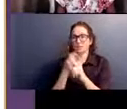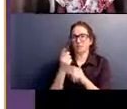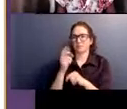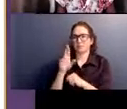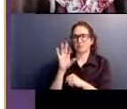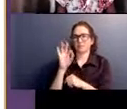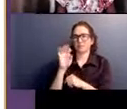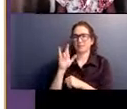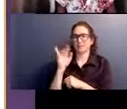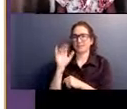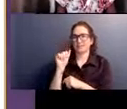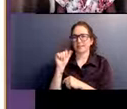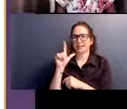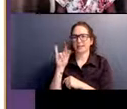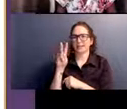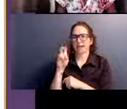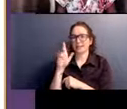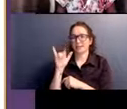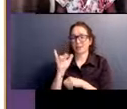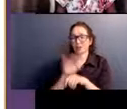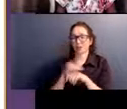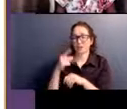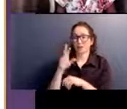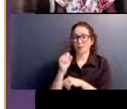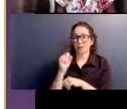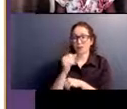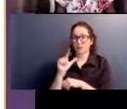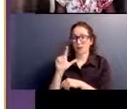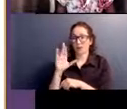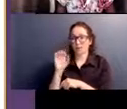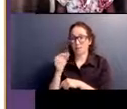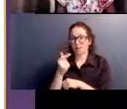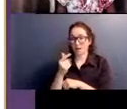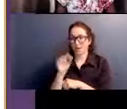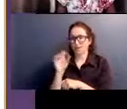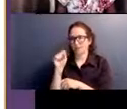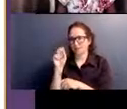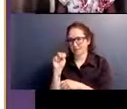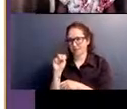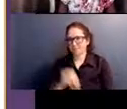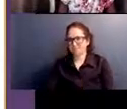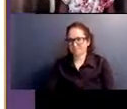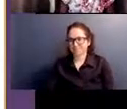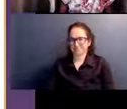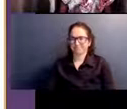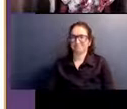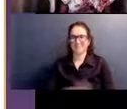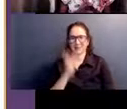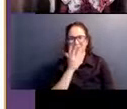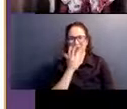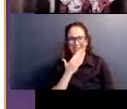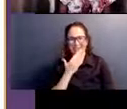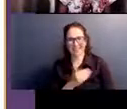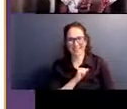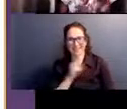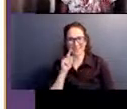Lively that will be found on the Preservation blog and social media platforms. Wow, thank you. I'm looking